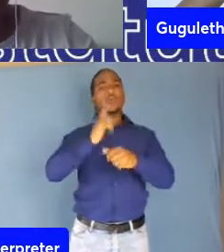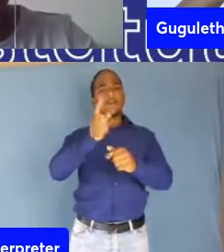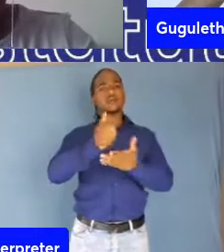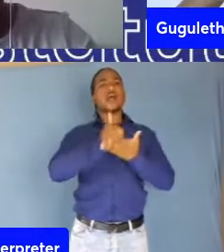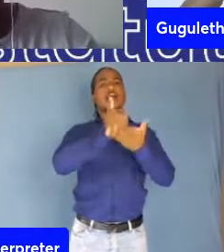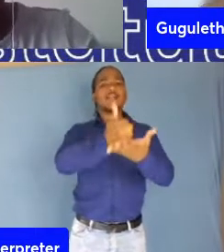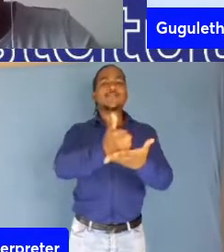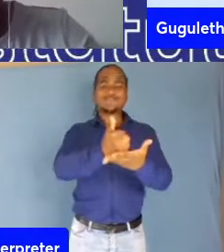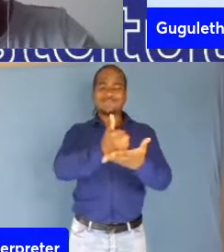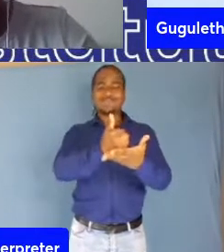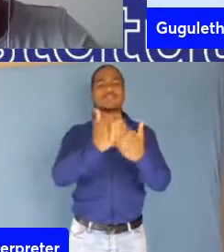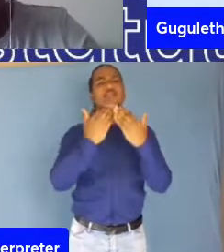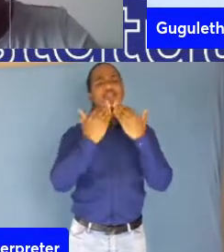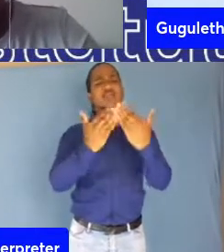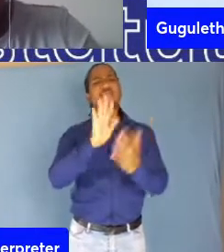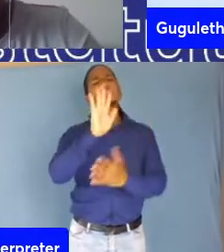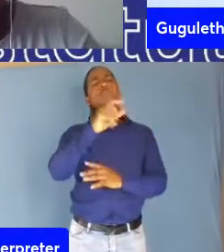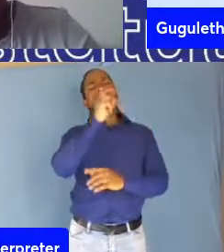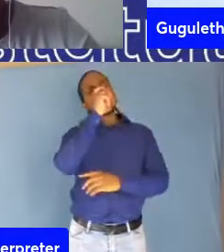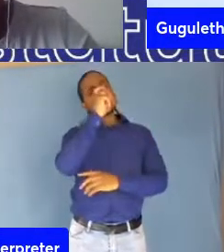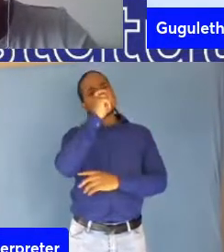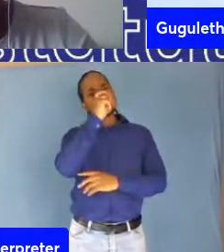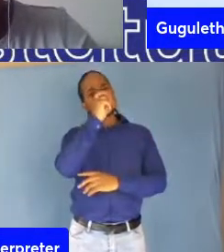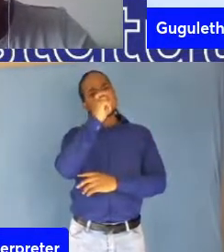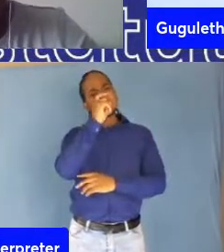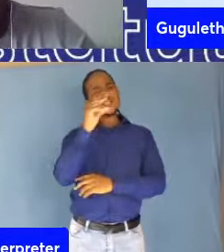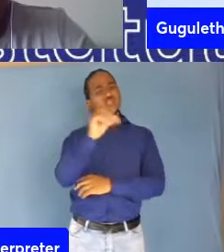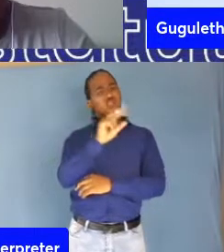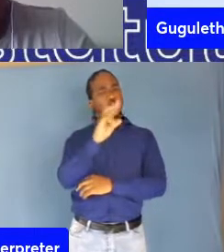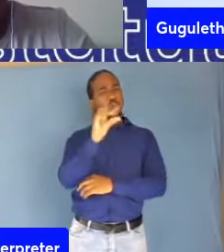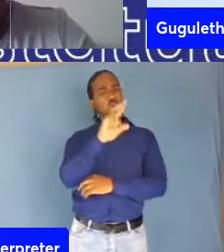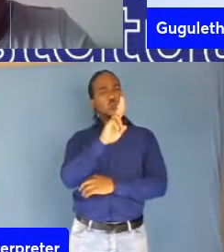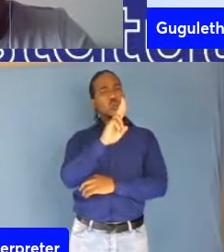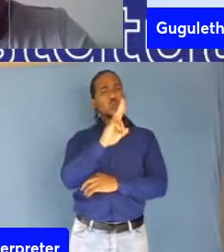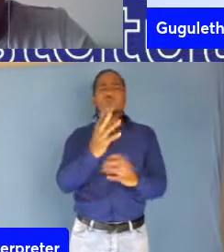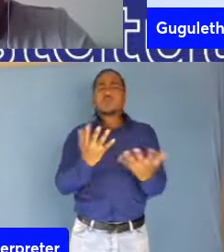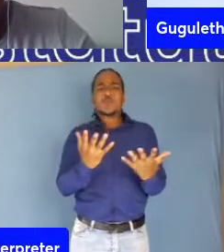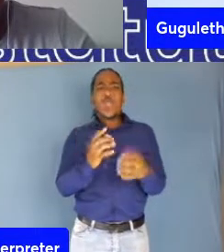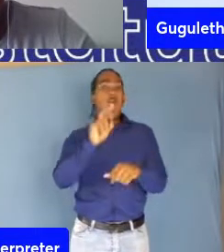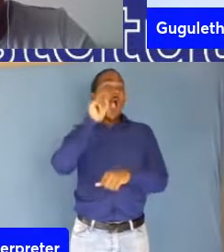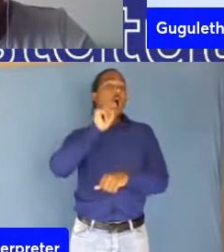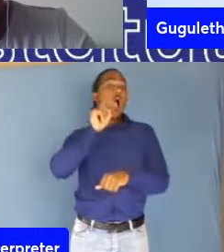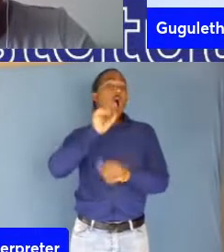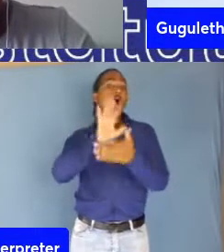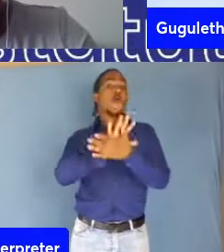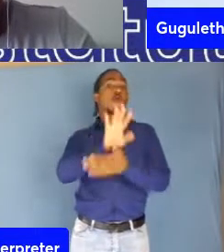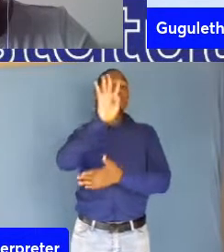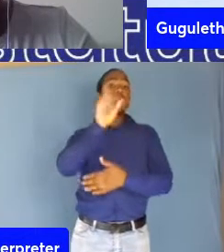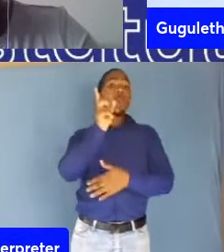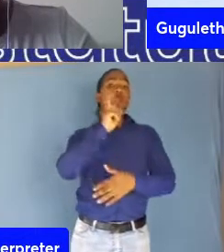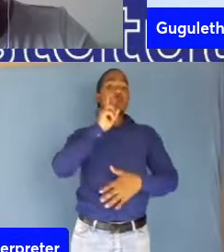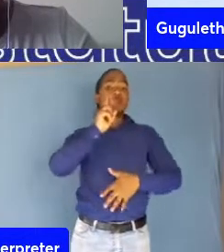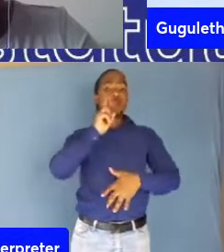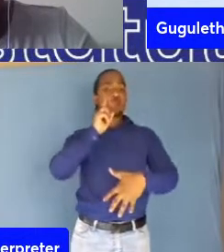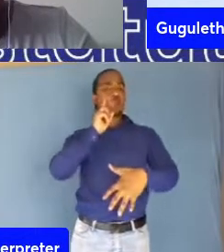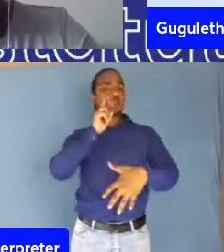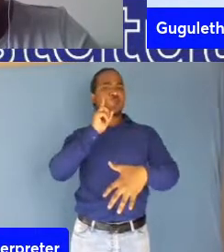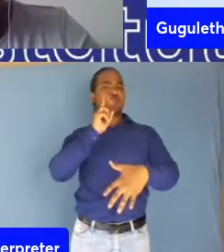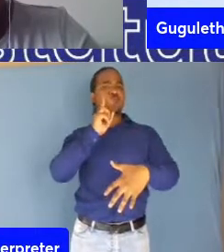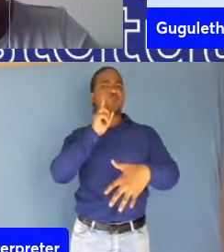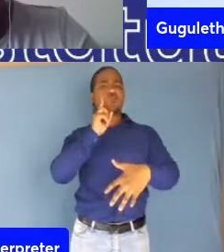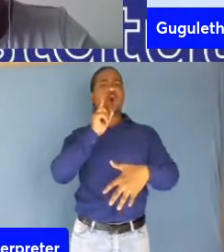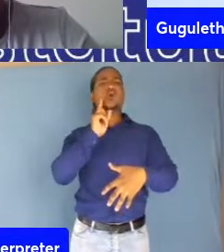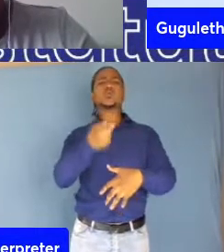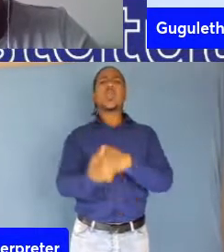Sis Gogo, what should happen when a 14-year-old is pregnant? And how